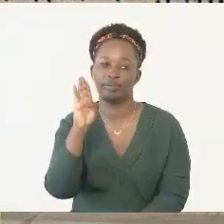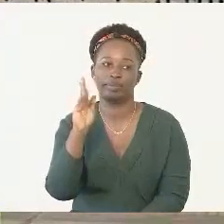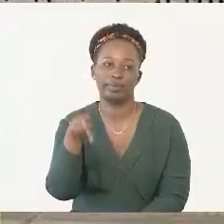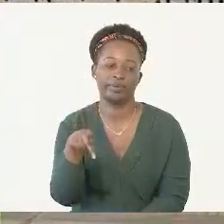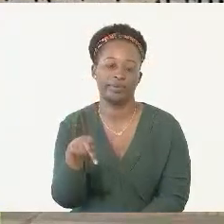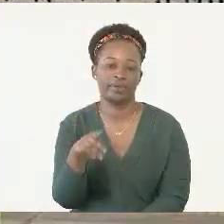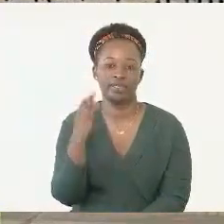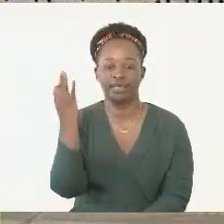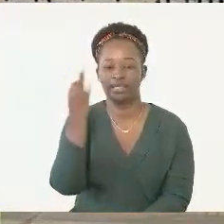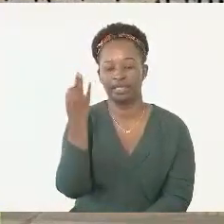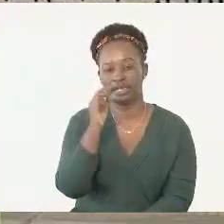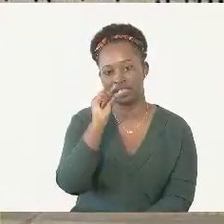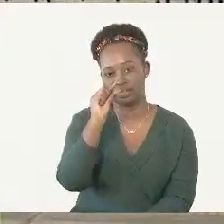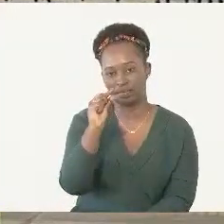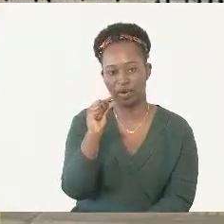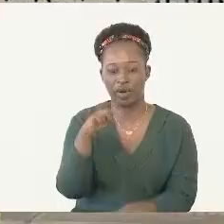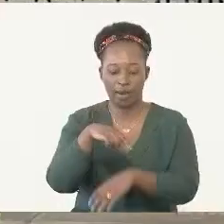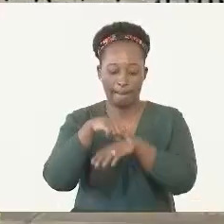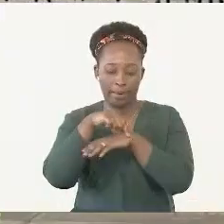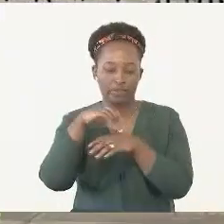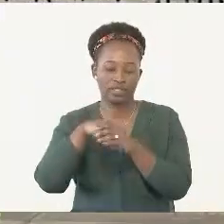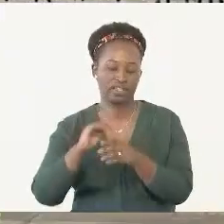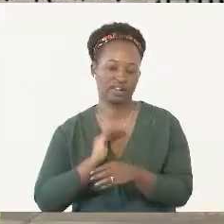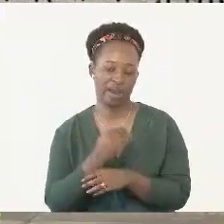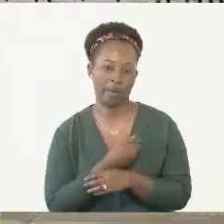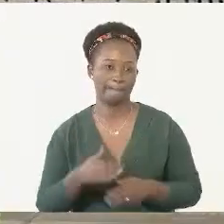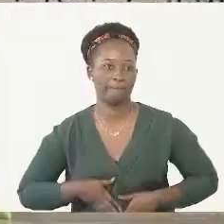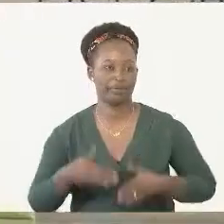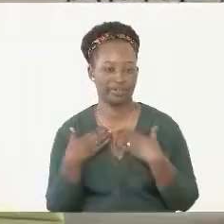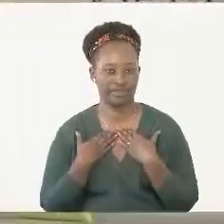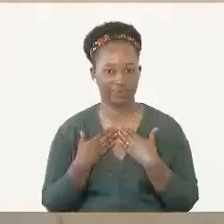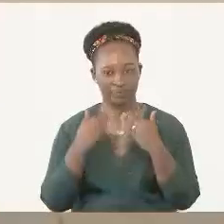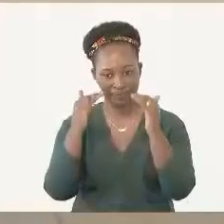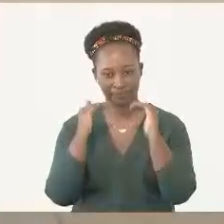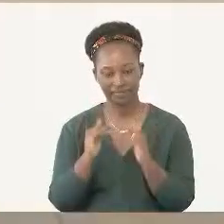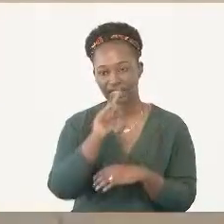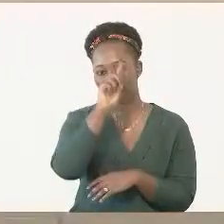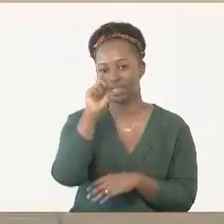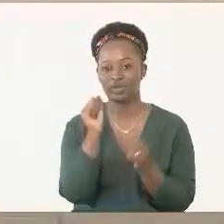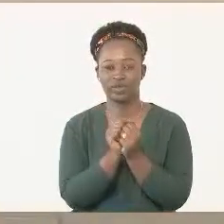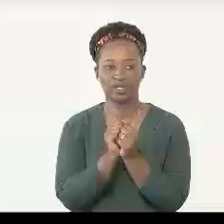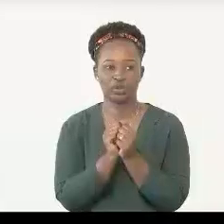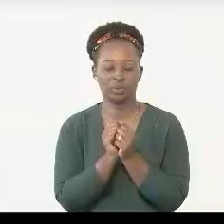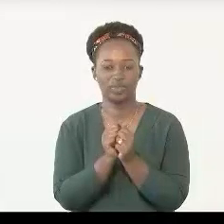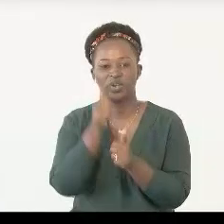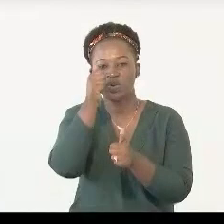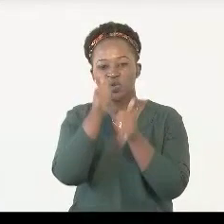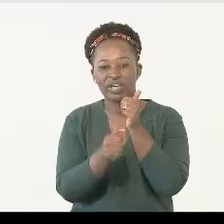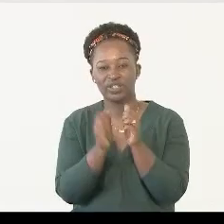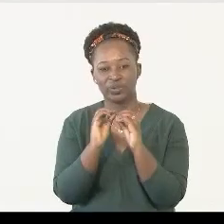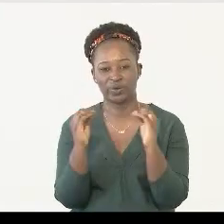These are the 3 small bones in our body. Students, question number 10. Which